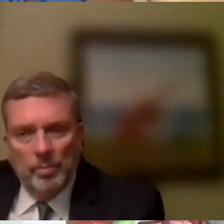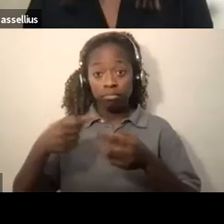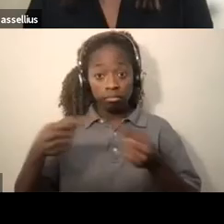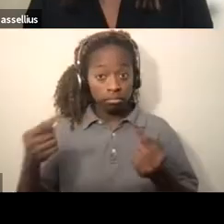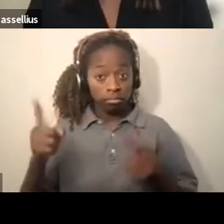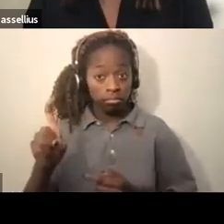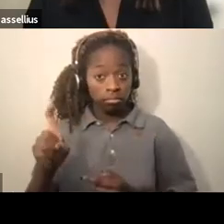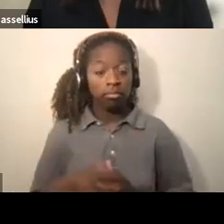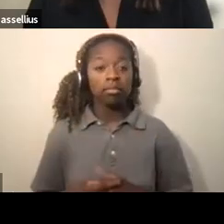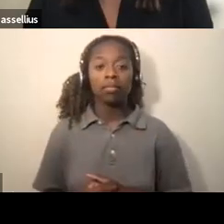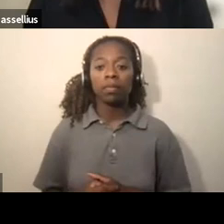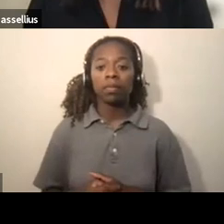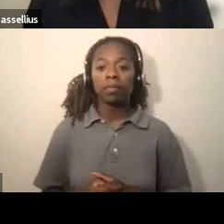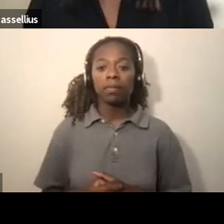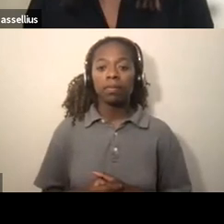motion